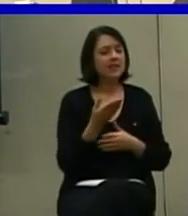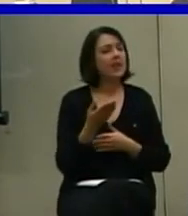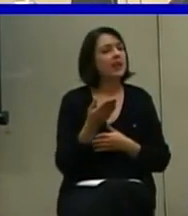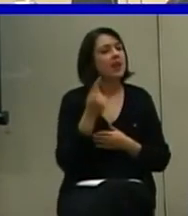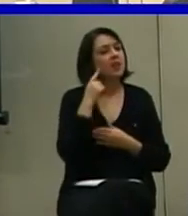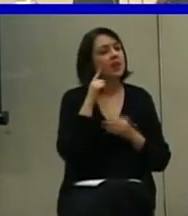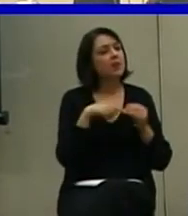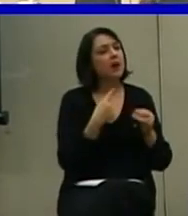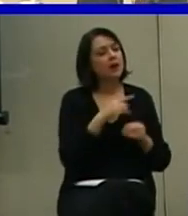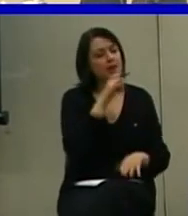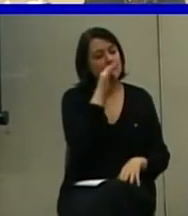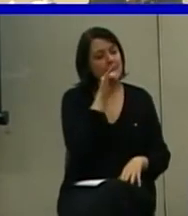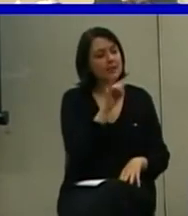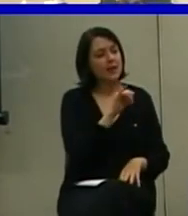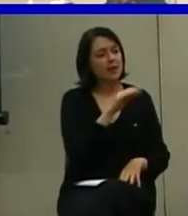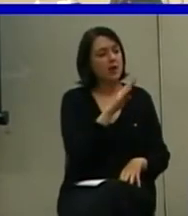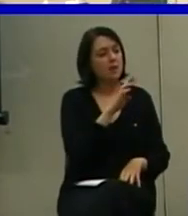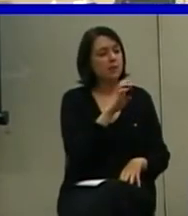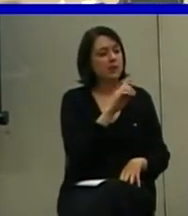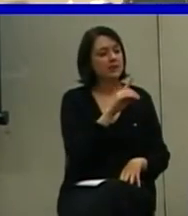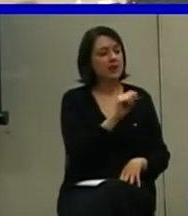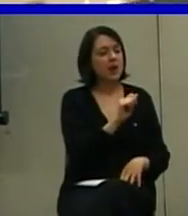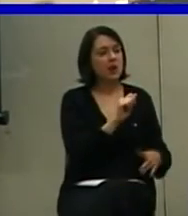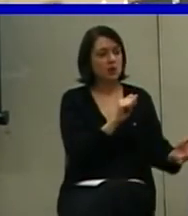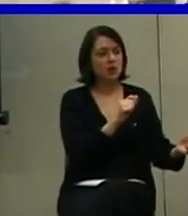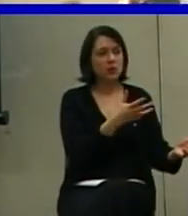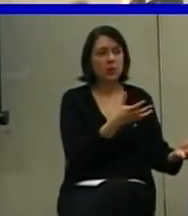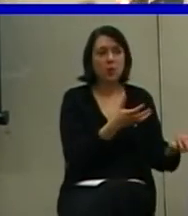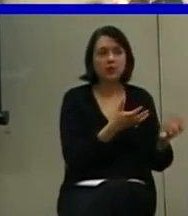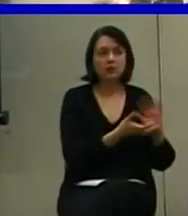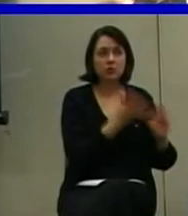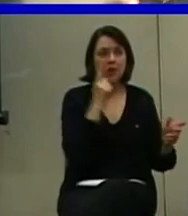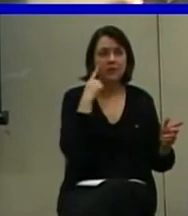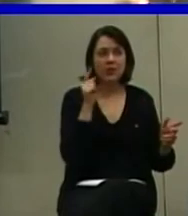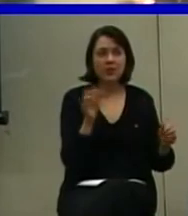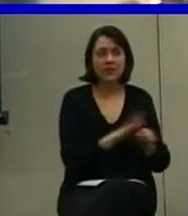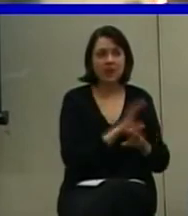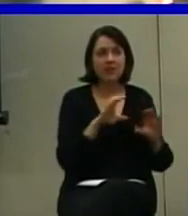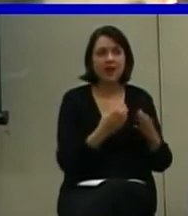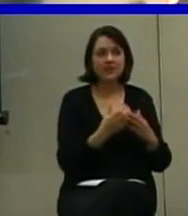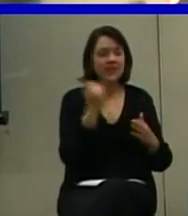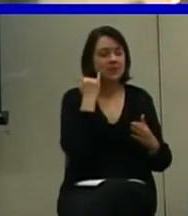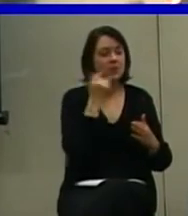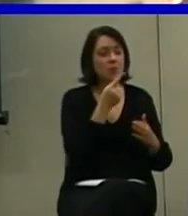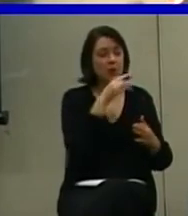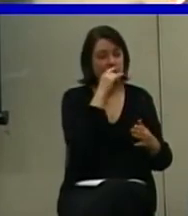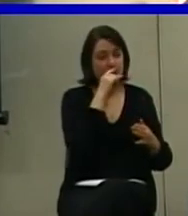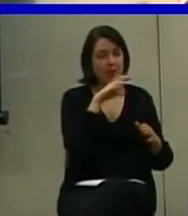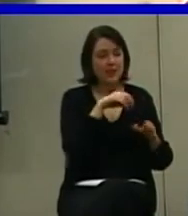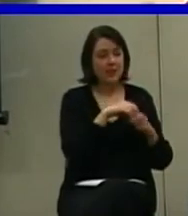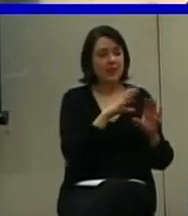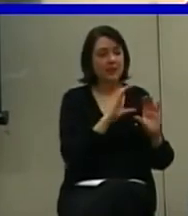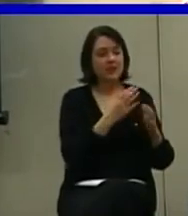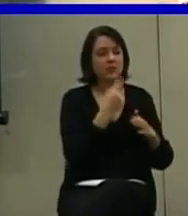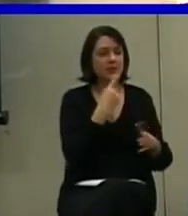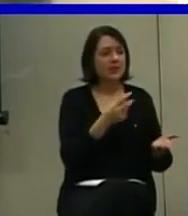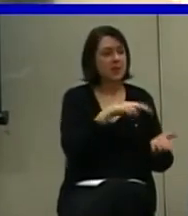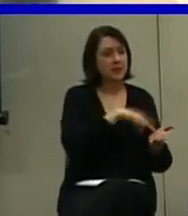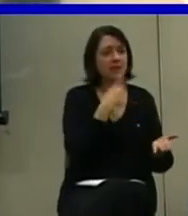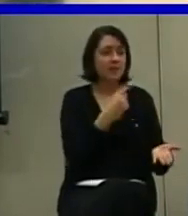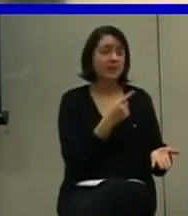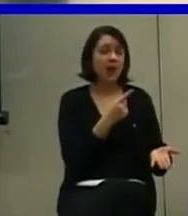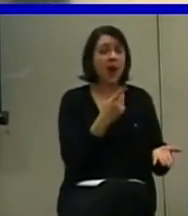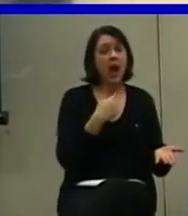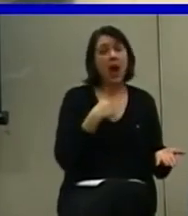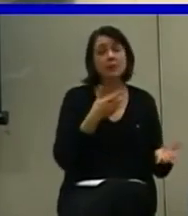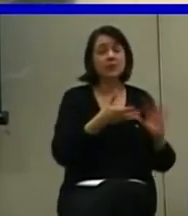about kids like Brenda who are going to want to screw it up for everybody. If there's one kid in your room that's going to stand up and say,